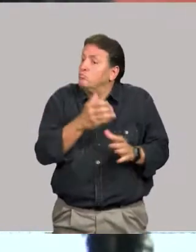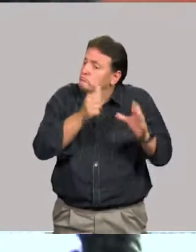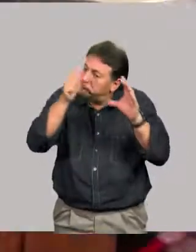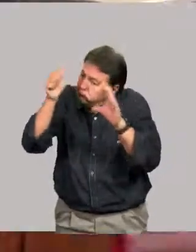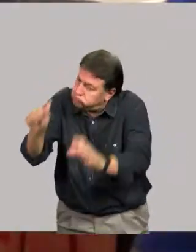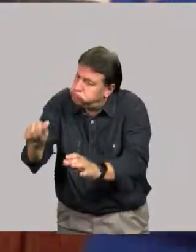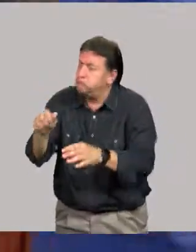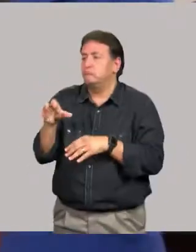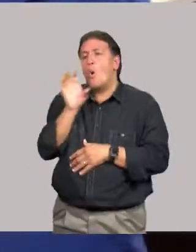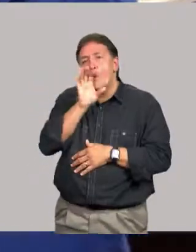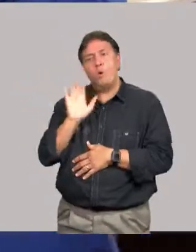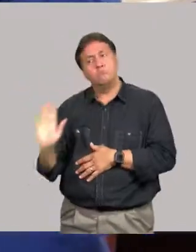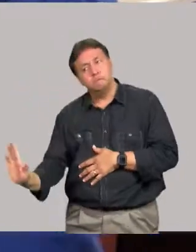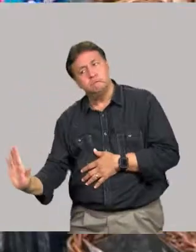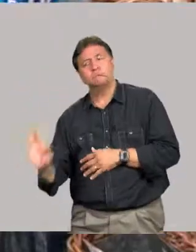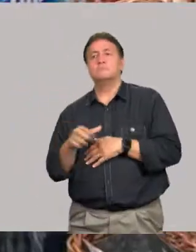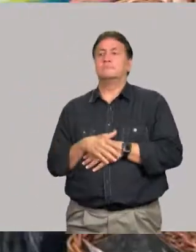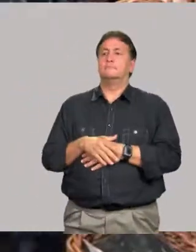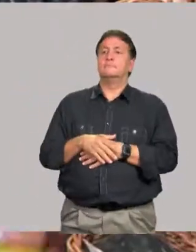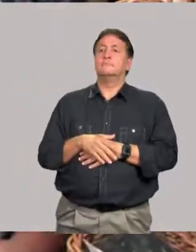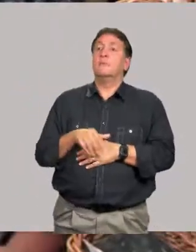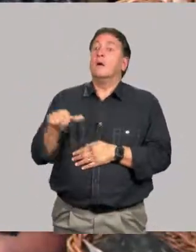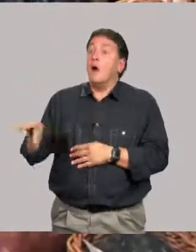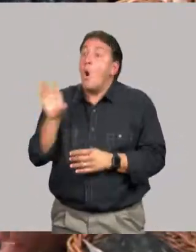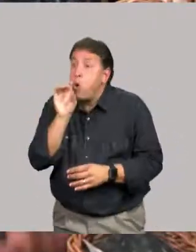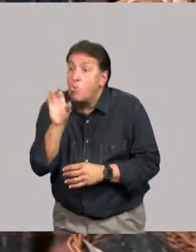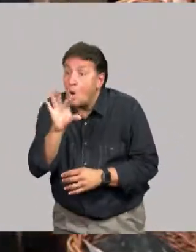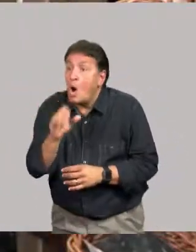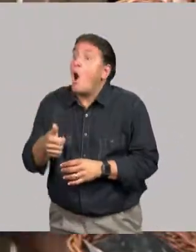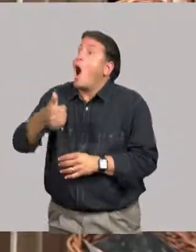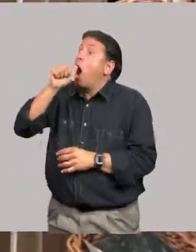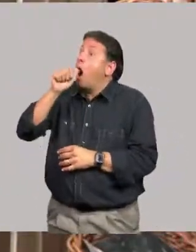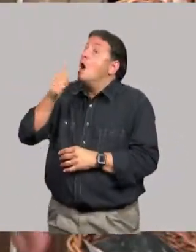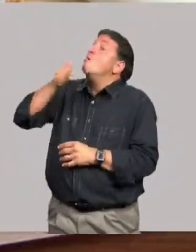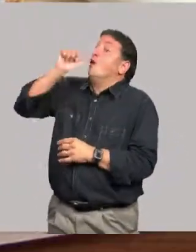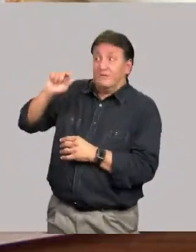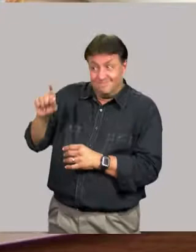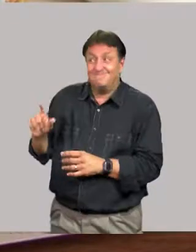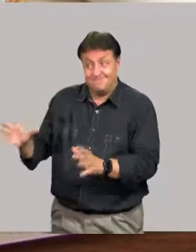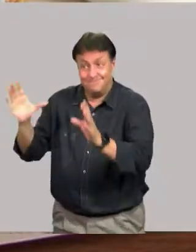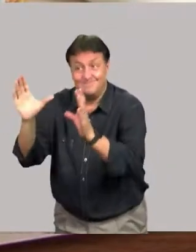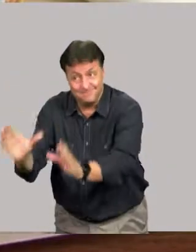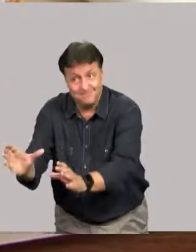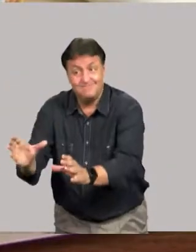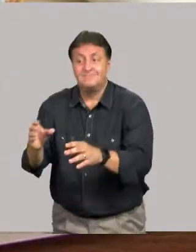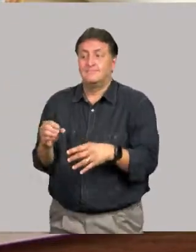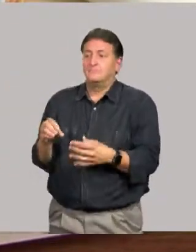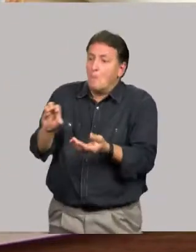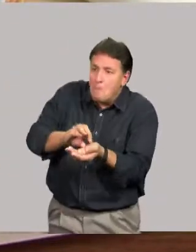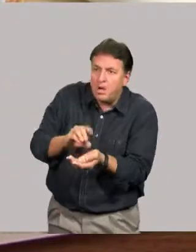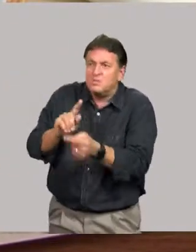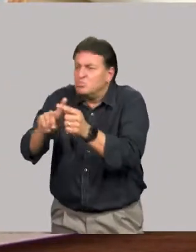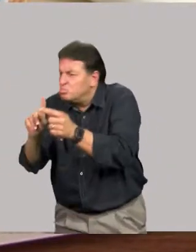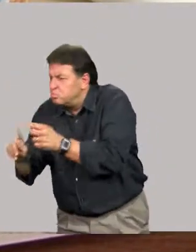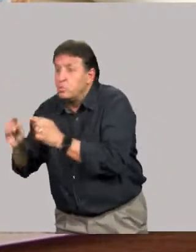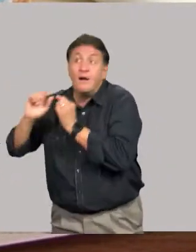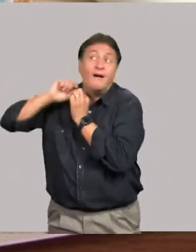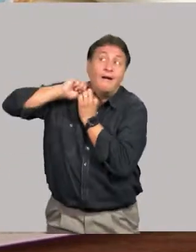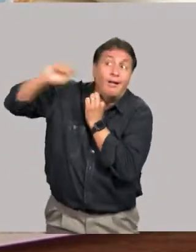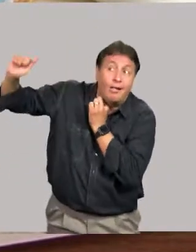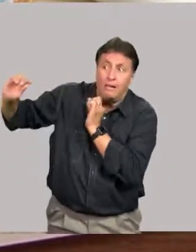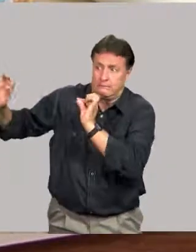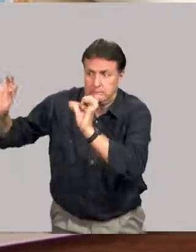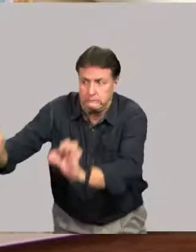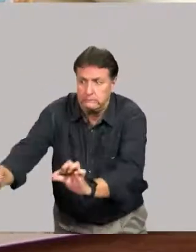too. Mom, what about Maggie? Oh, I forgot about the dog. You know what? She's gonna need her medicine and her food and water. I've